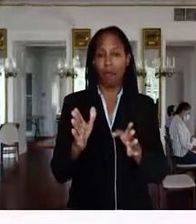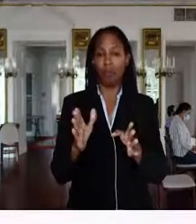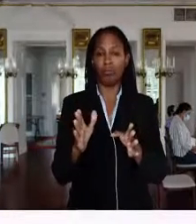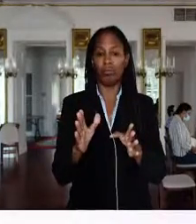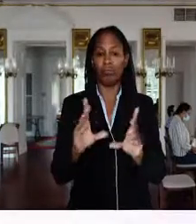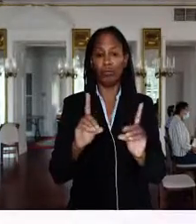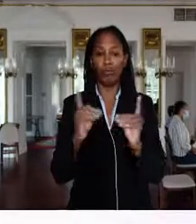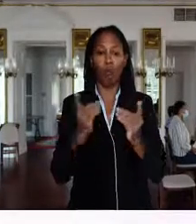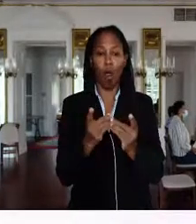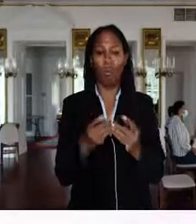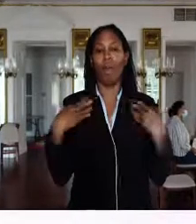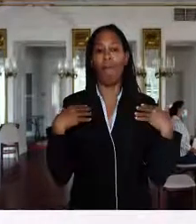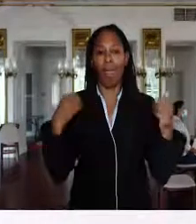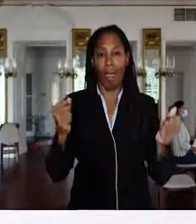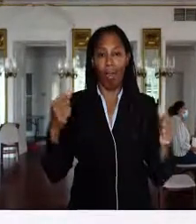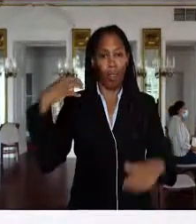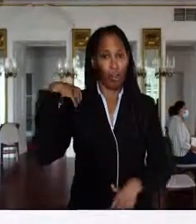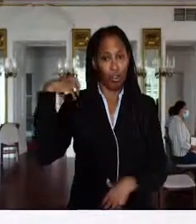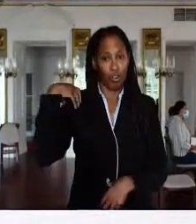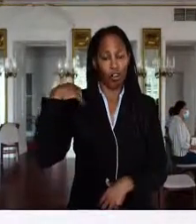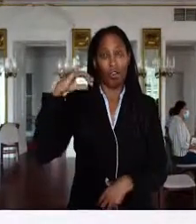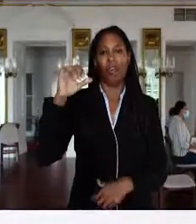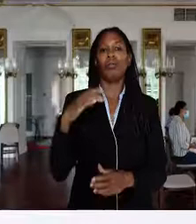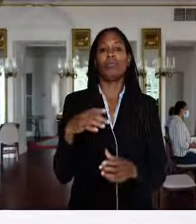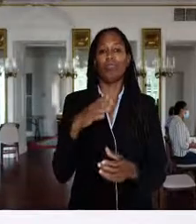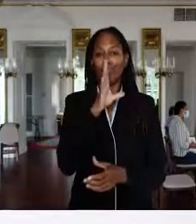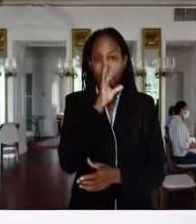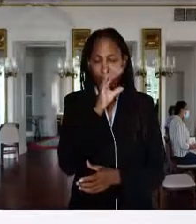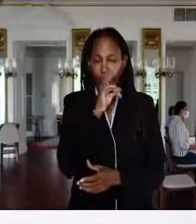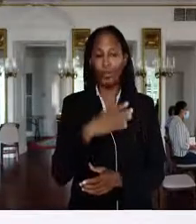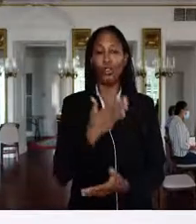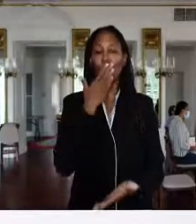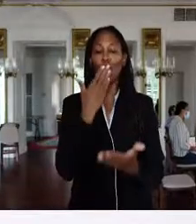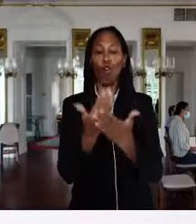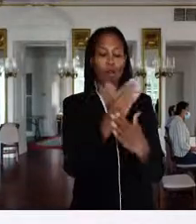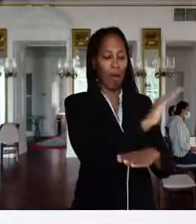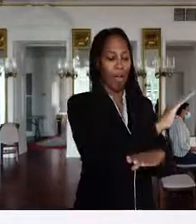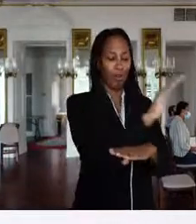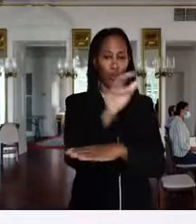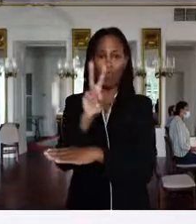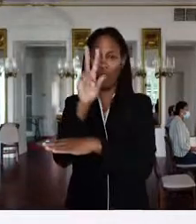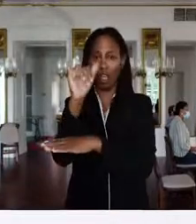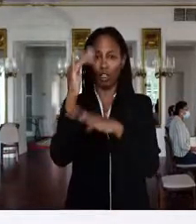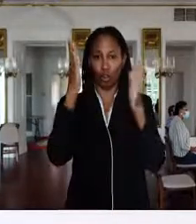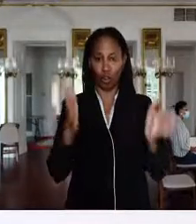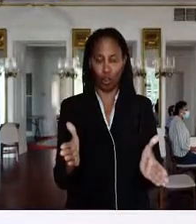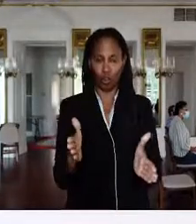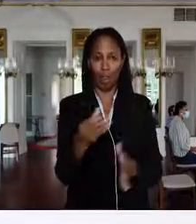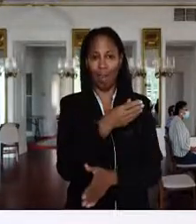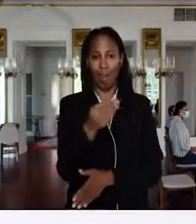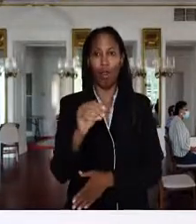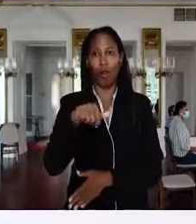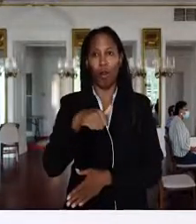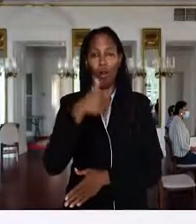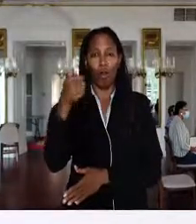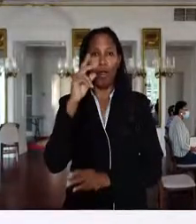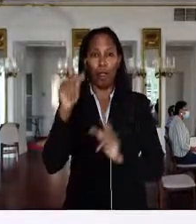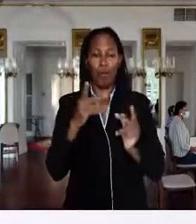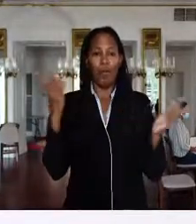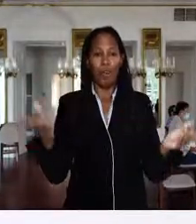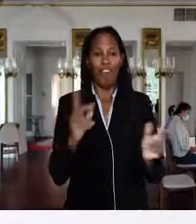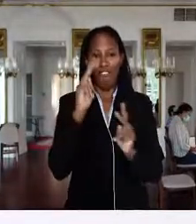number. Thank you, Governor Bryan. Good afternoon, Virgin Islanders and those visiting our beautiful shores. As